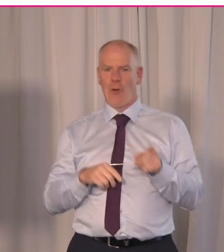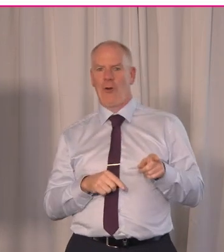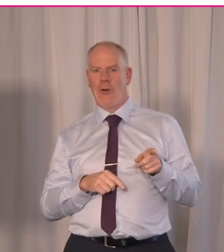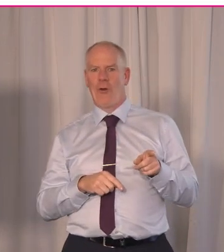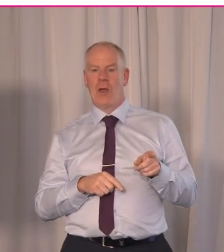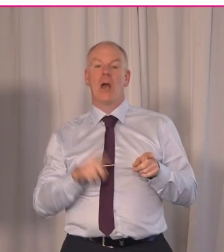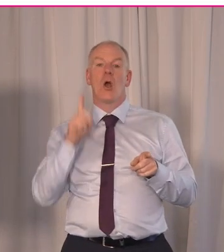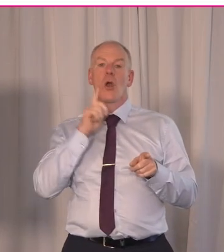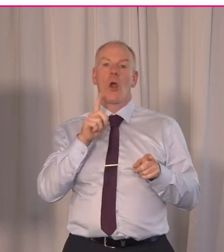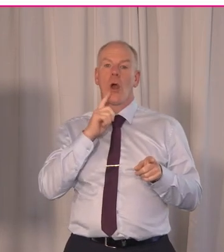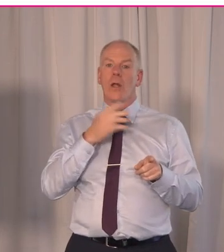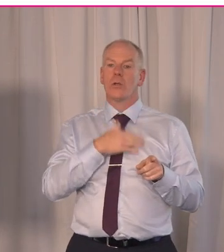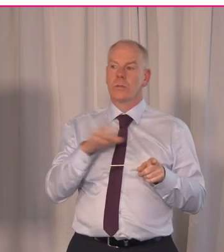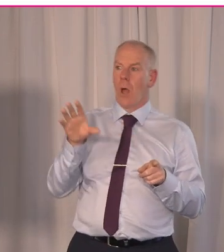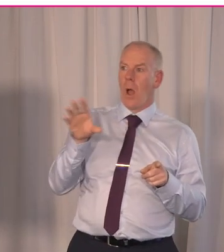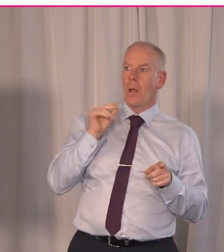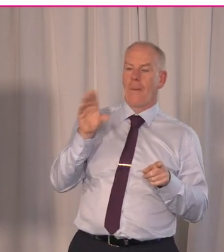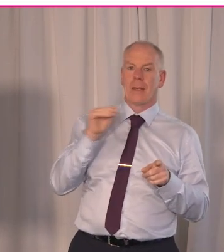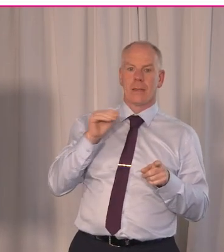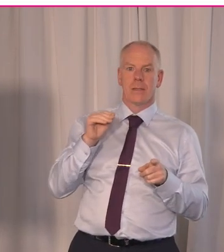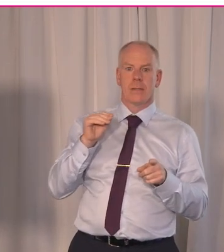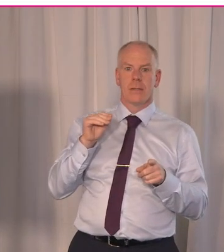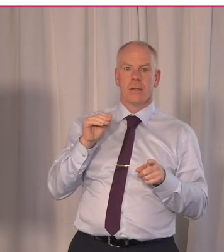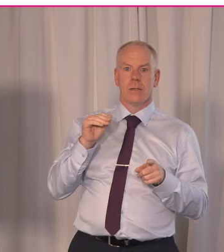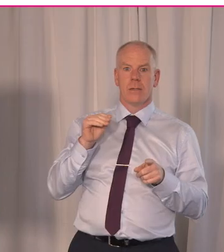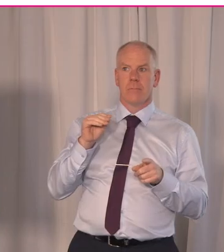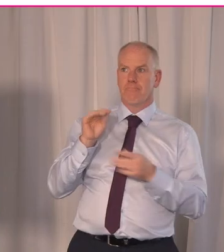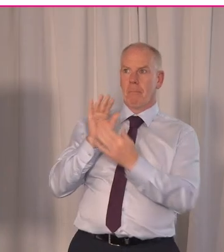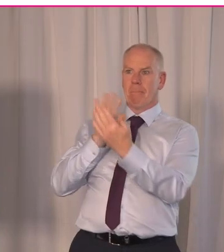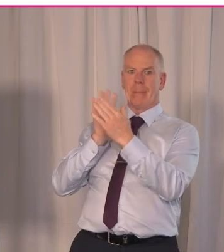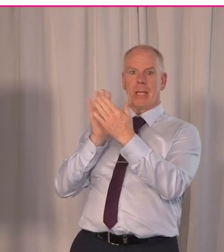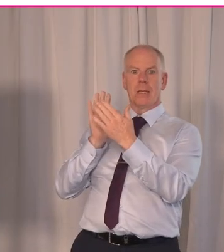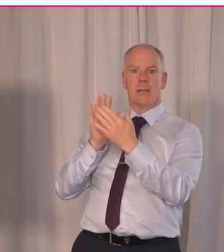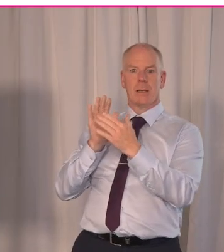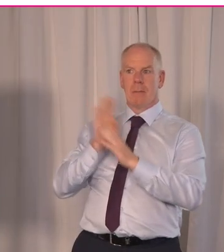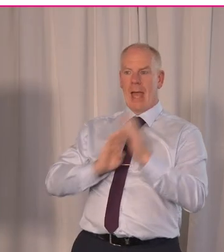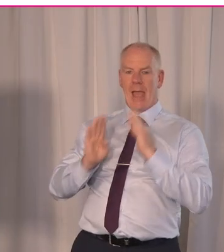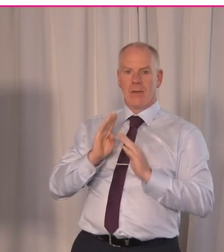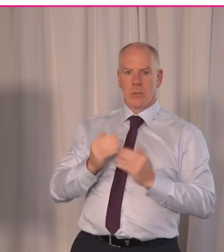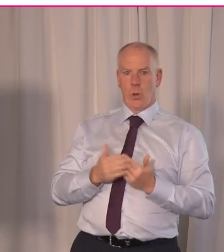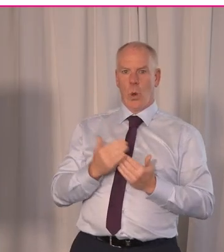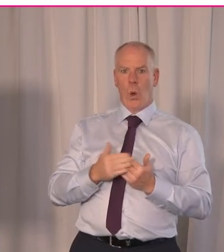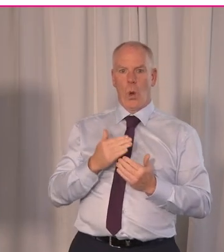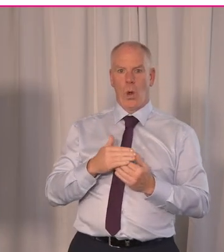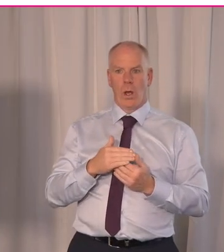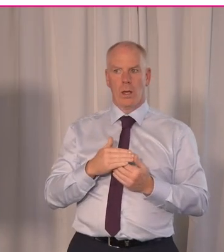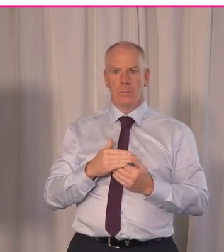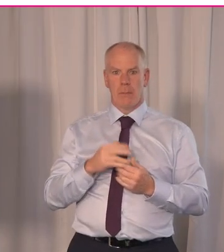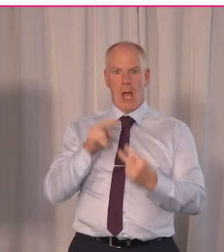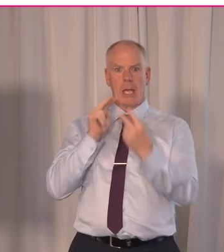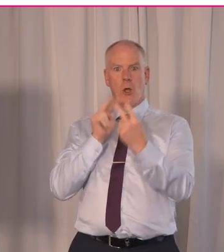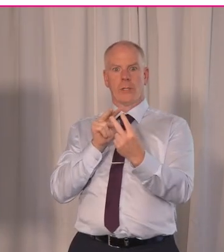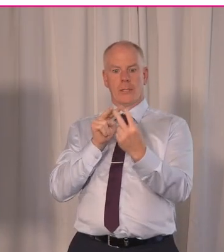they learn to copy and mimic behaviours from quite early on. They learn to have eye contact